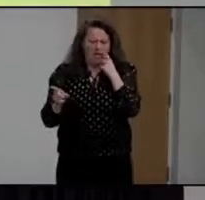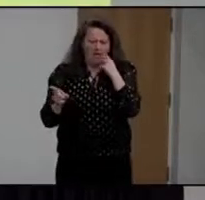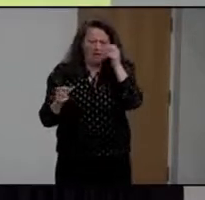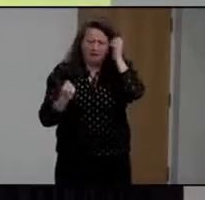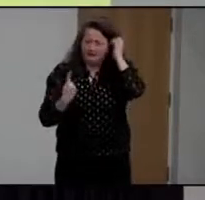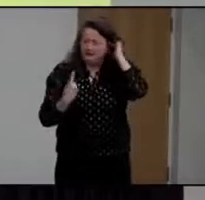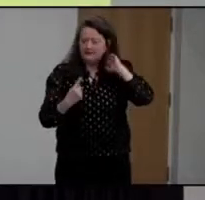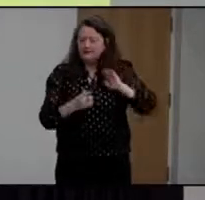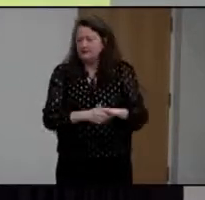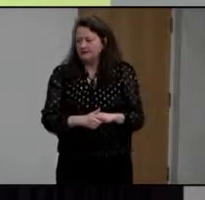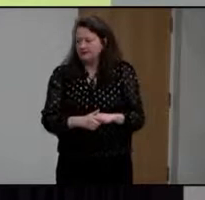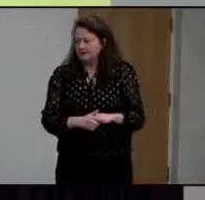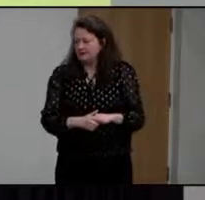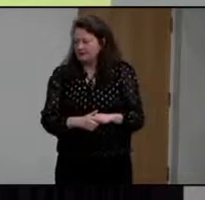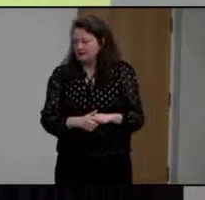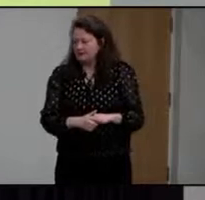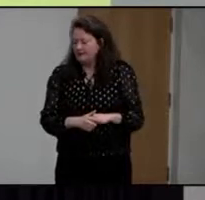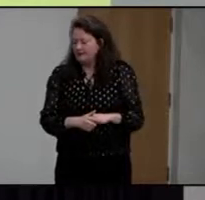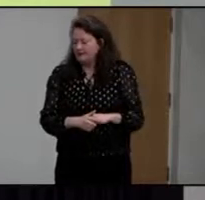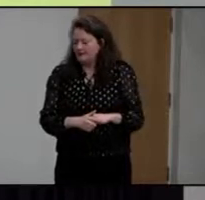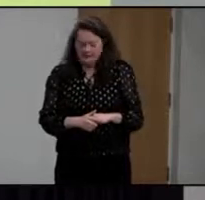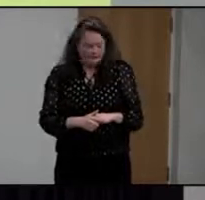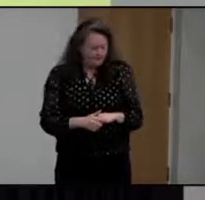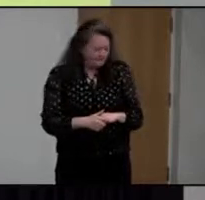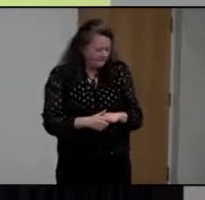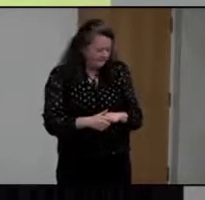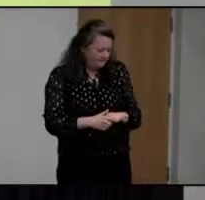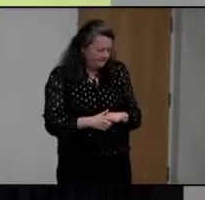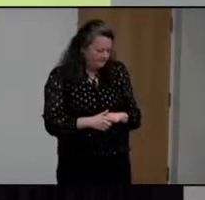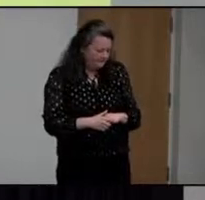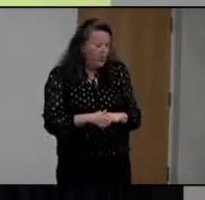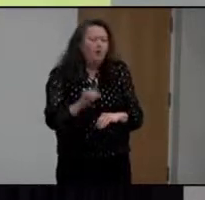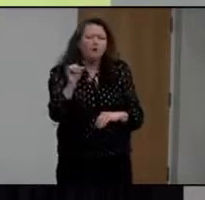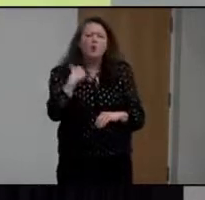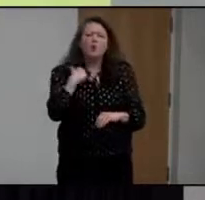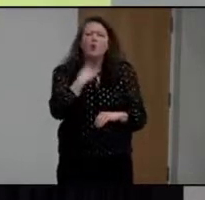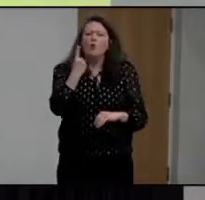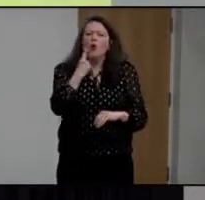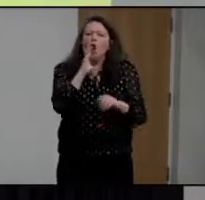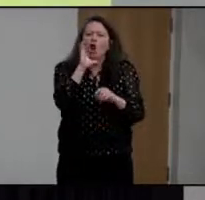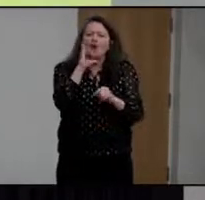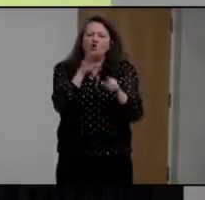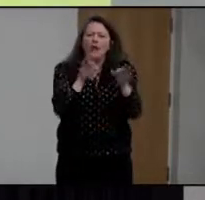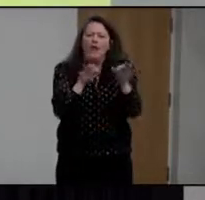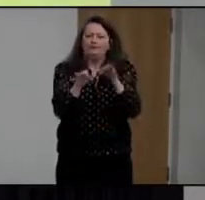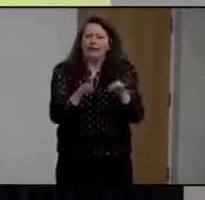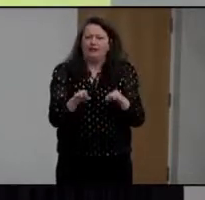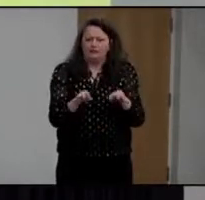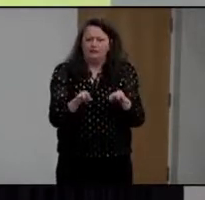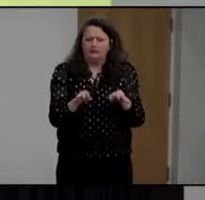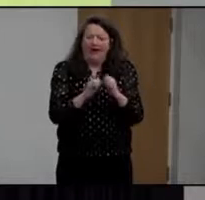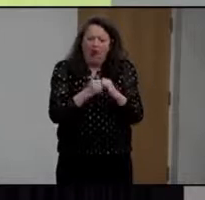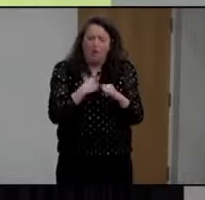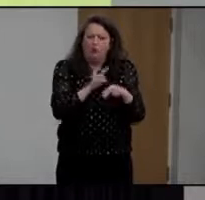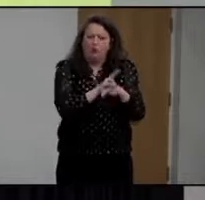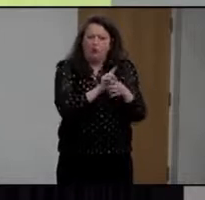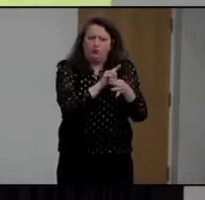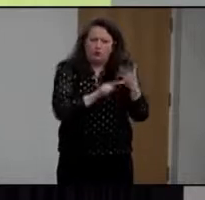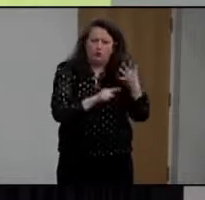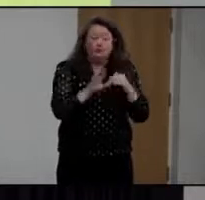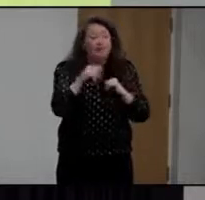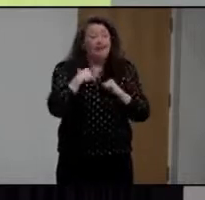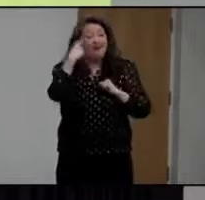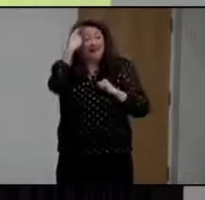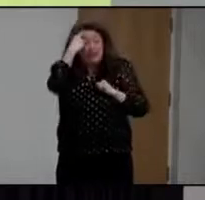for explanations. And there are two fundamental different kinds of explanation. One is a trace of how the algorithm came up with the